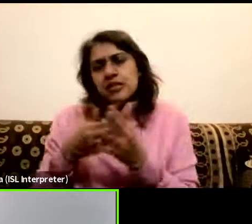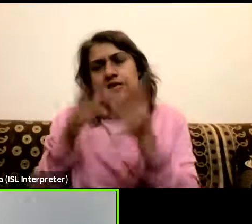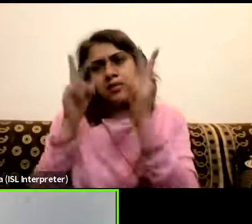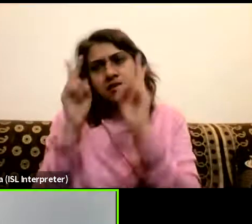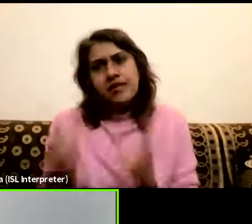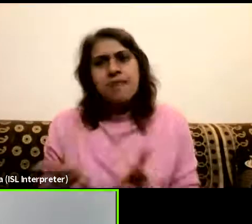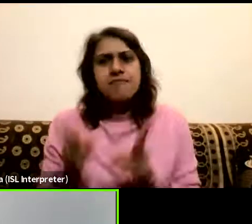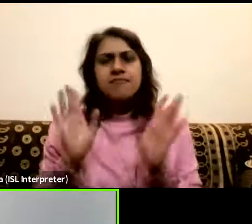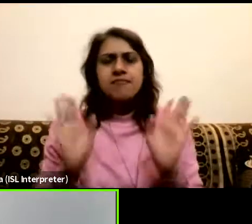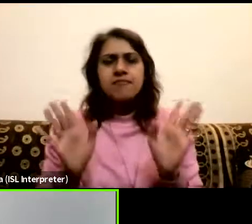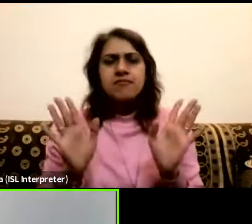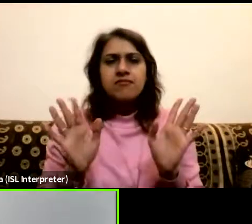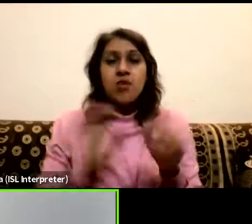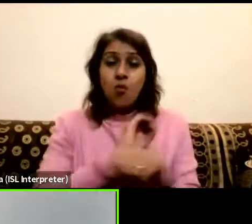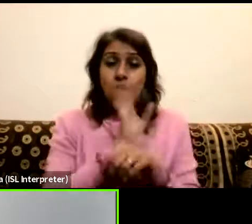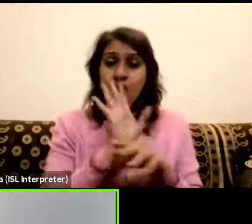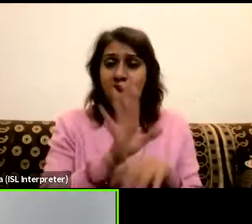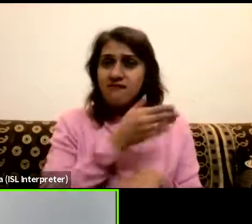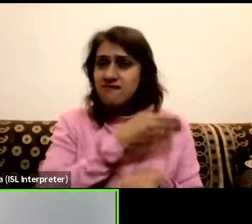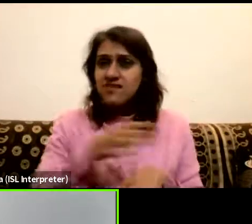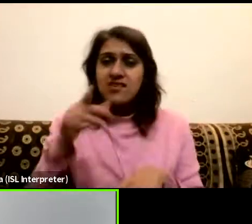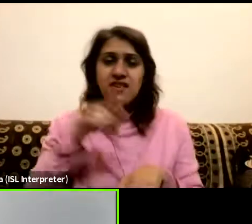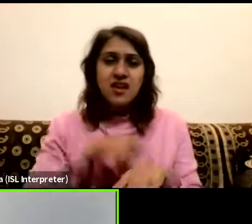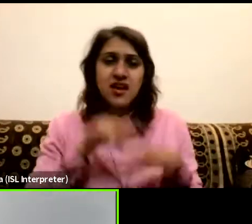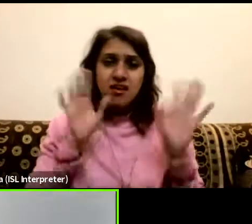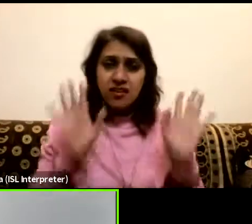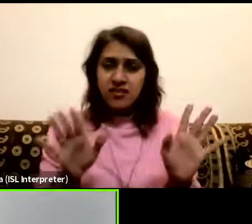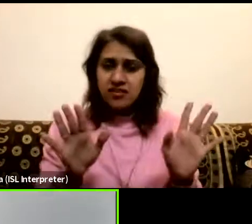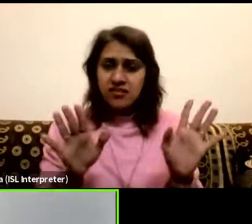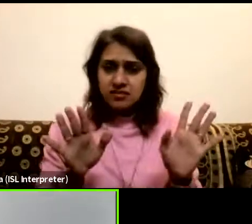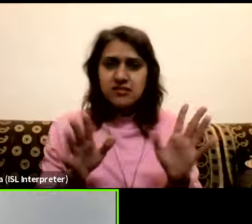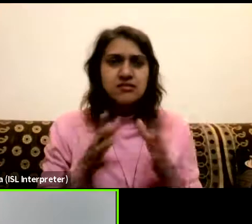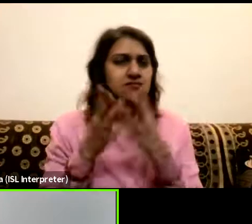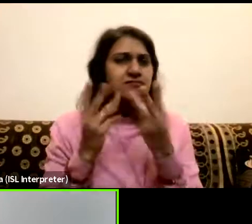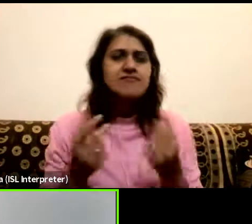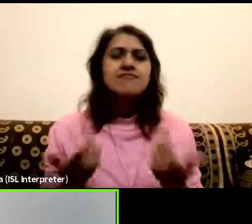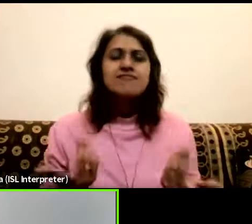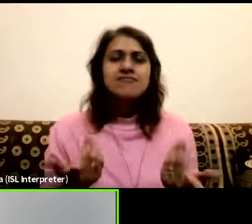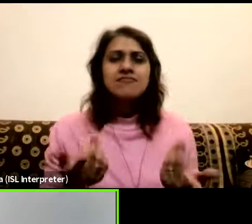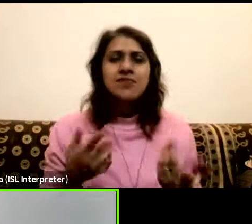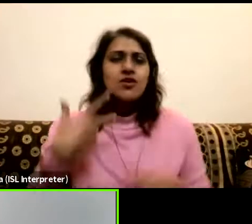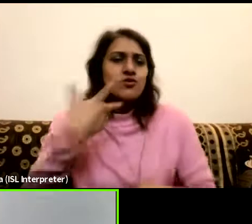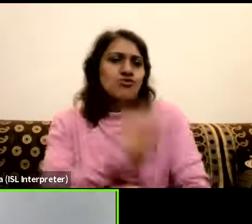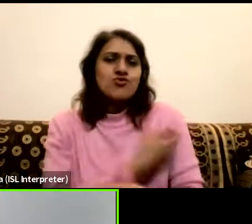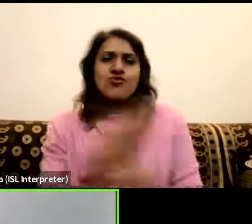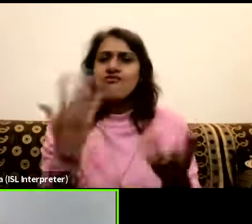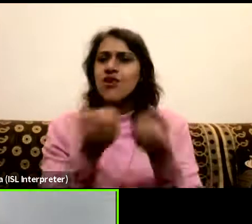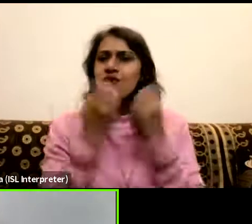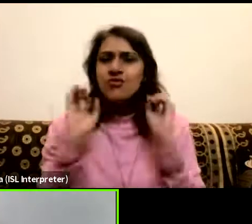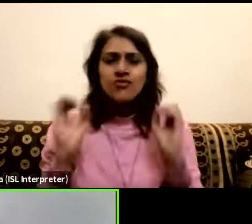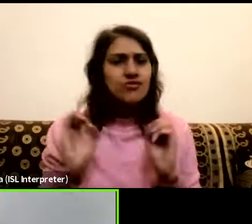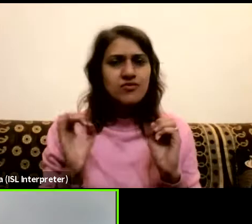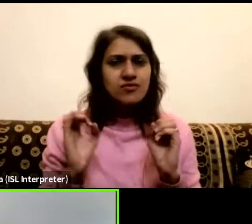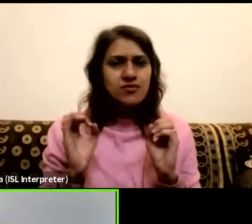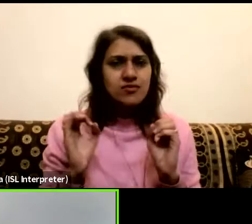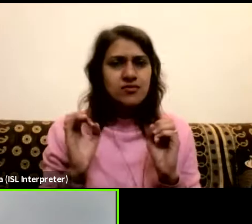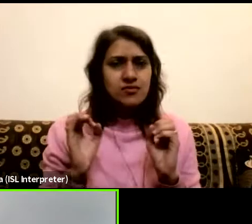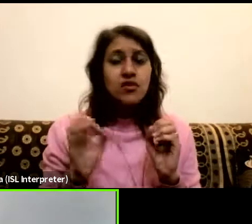that disability supports are continue to be given to families on a larger scale.